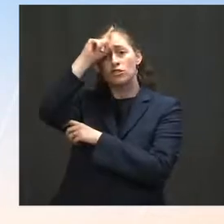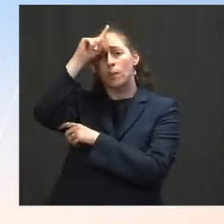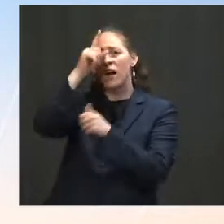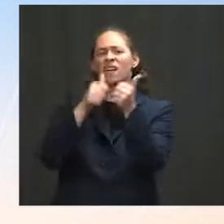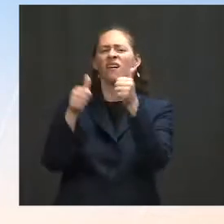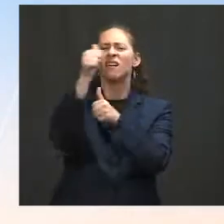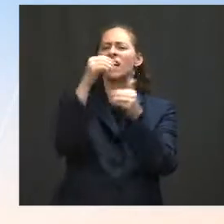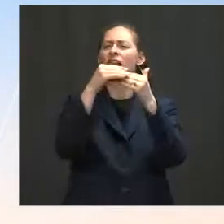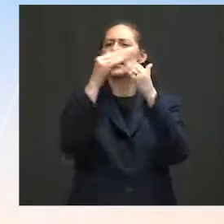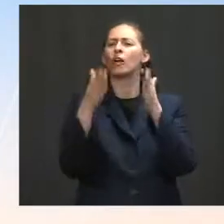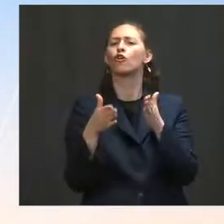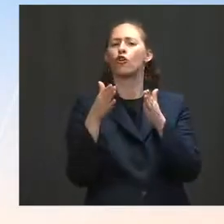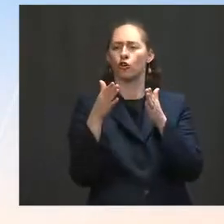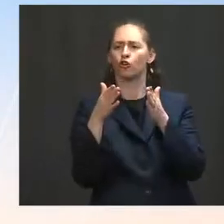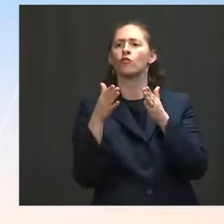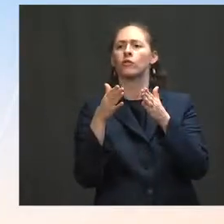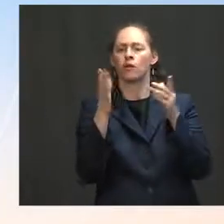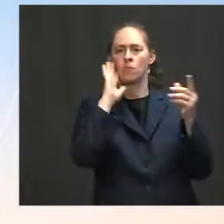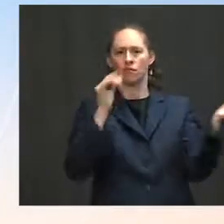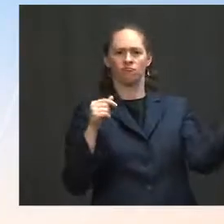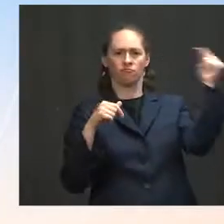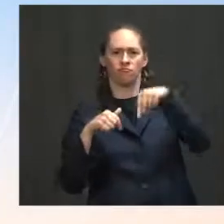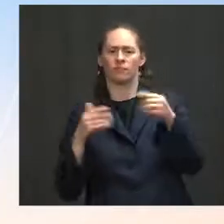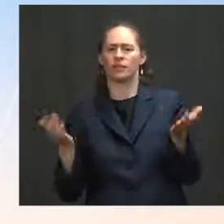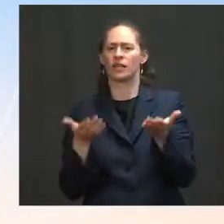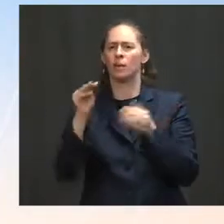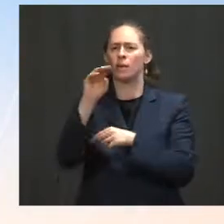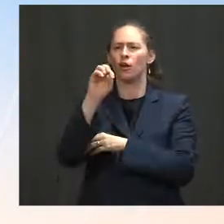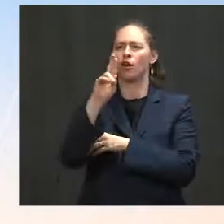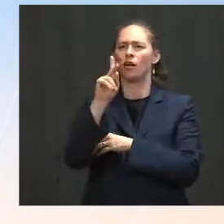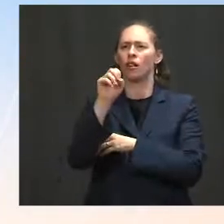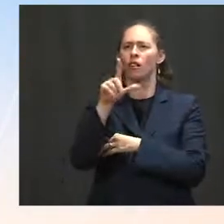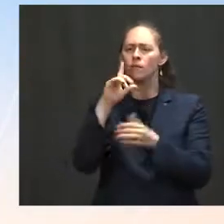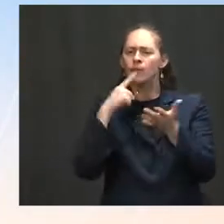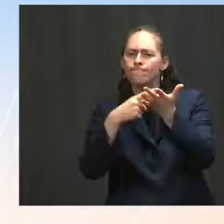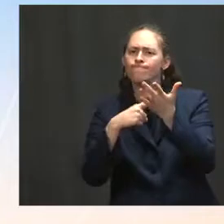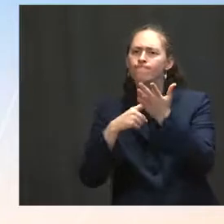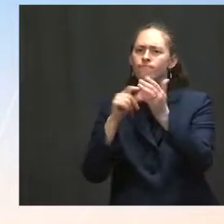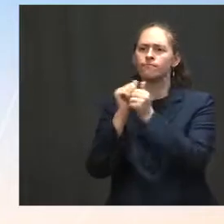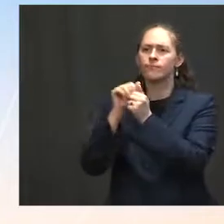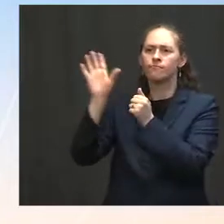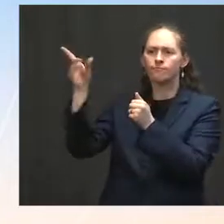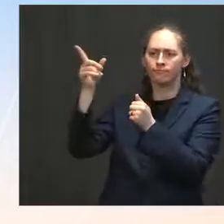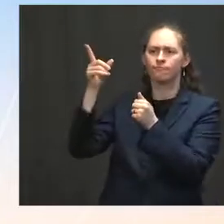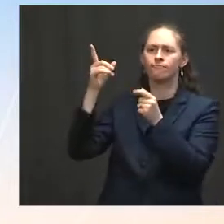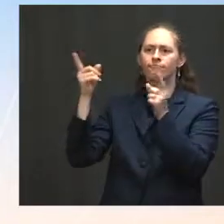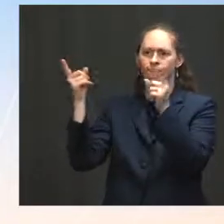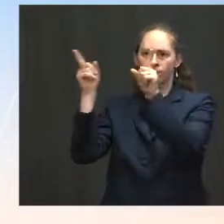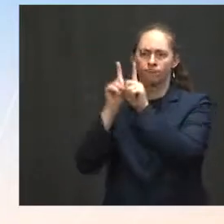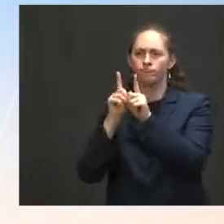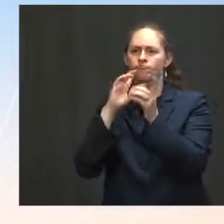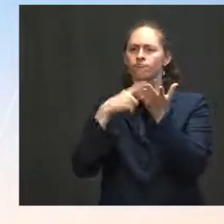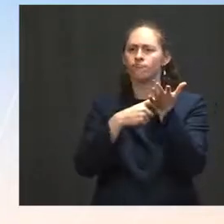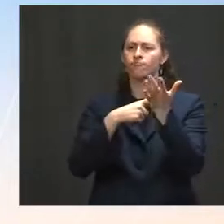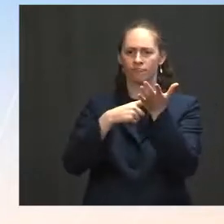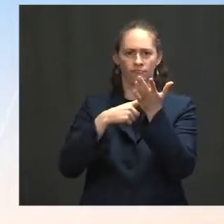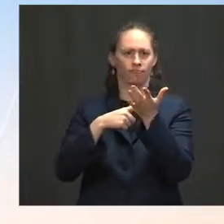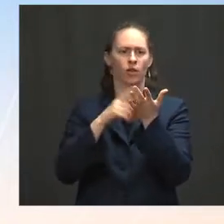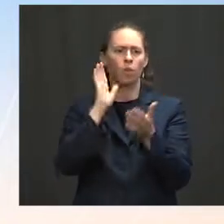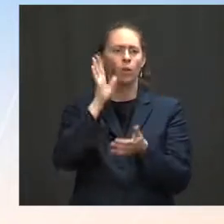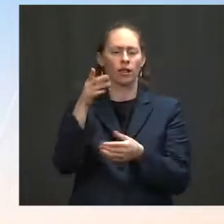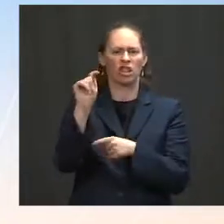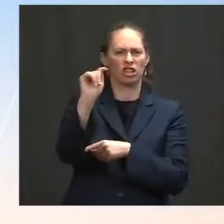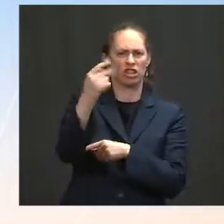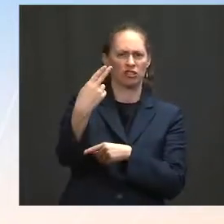the deep and enduring bilateral ties between the United States and Germany. This forward-looking visit will address our robust partnership on shared